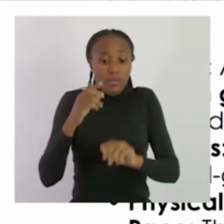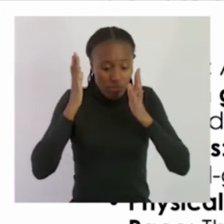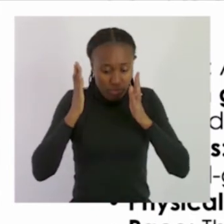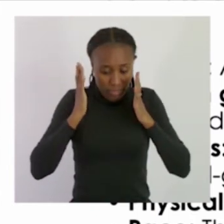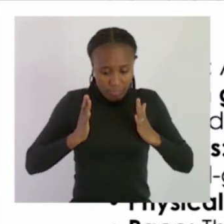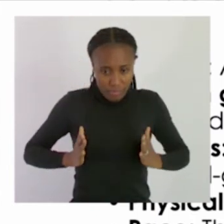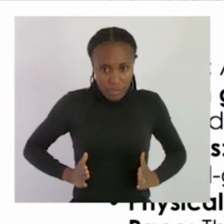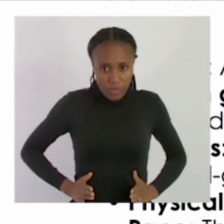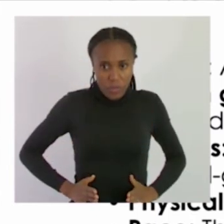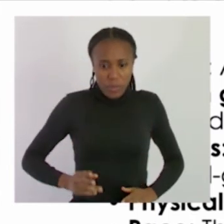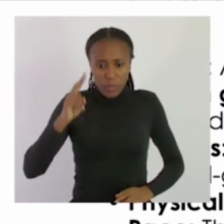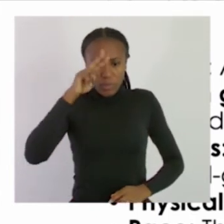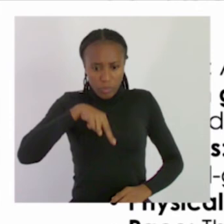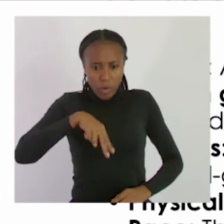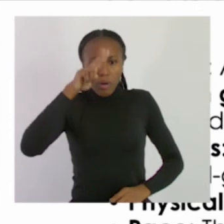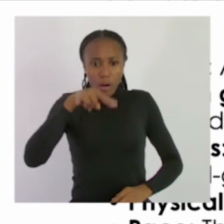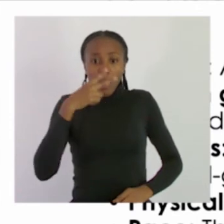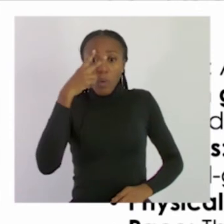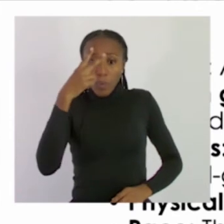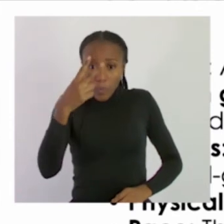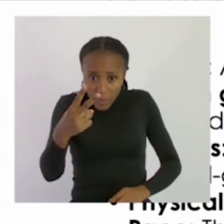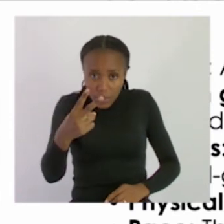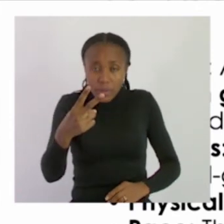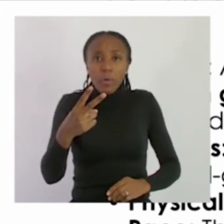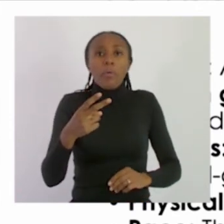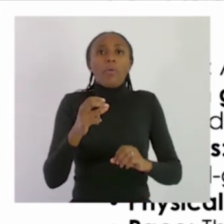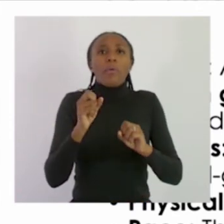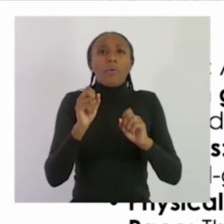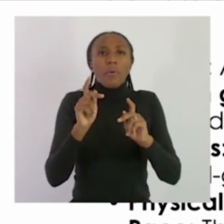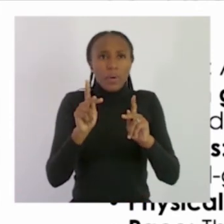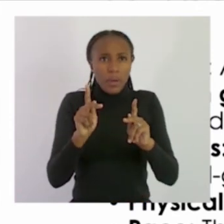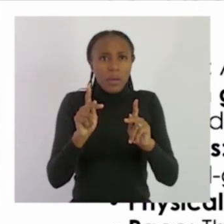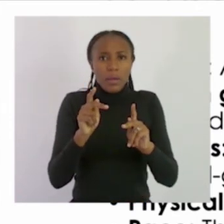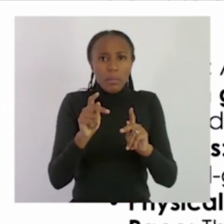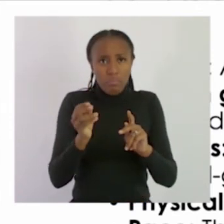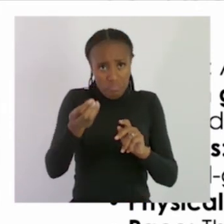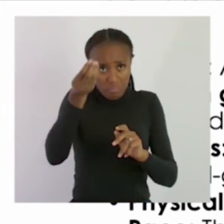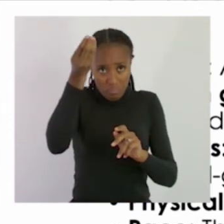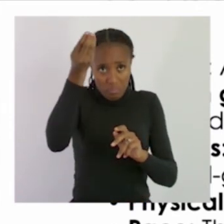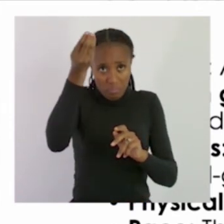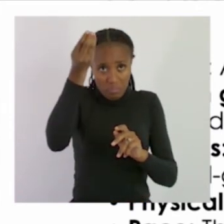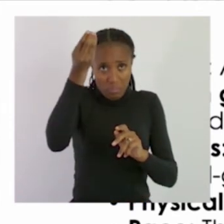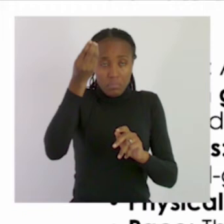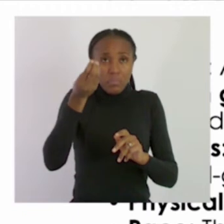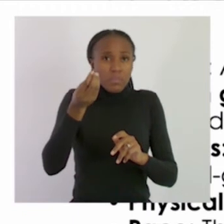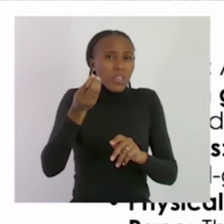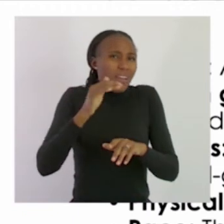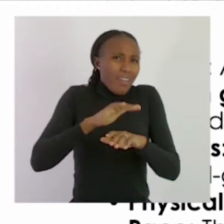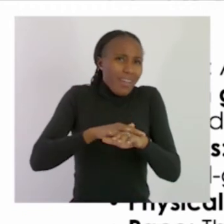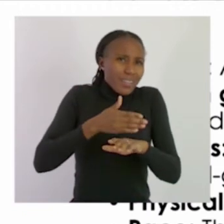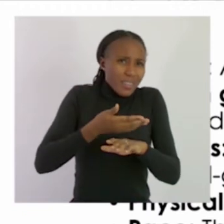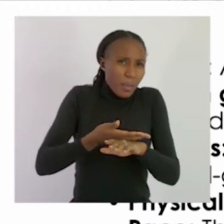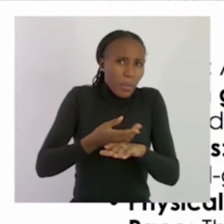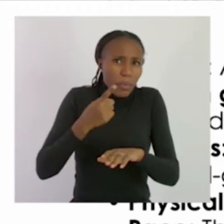means we can see them. When you are thinking of something that's not a physical change, physical changes should be possibly